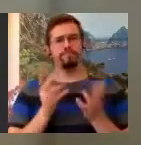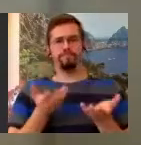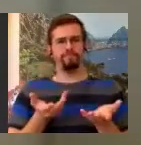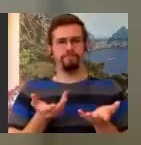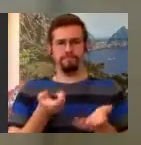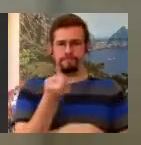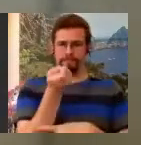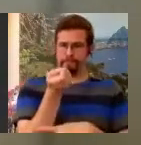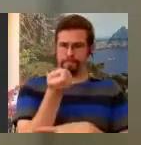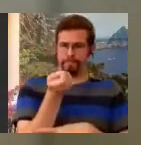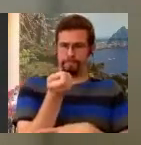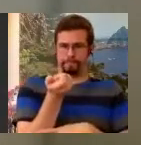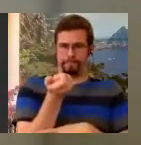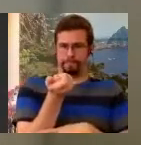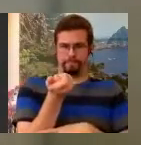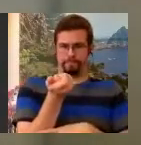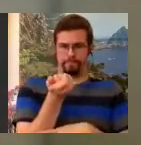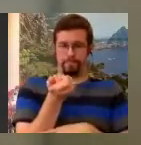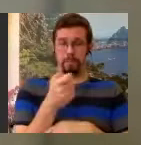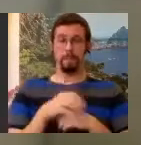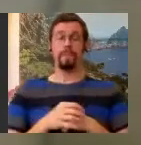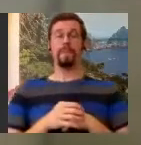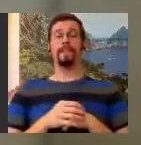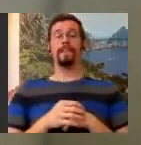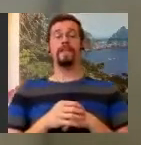Now, going to